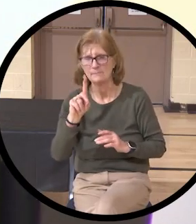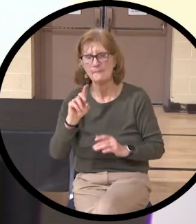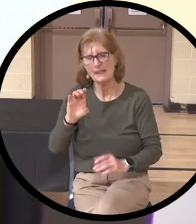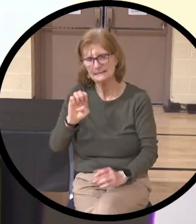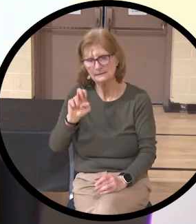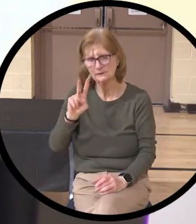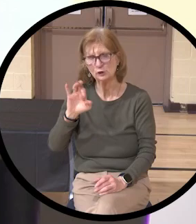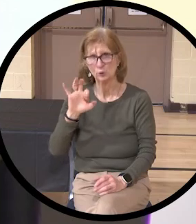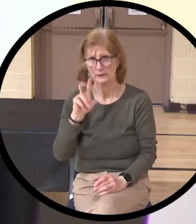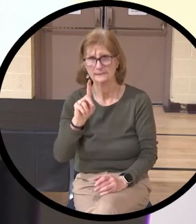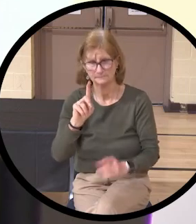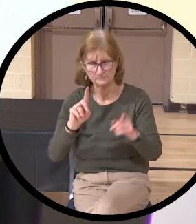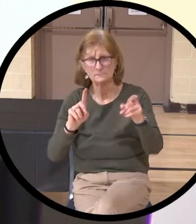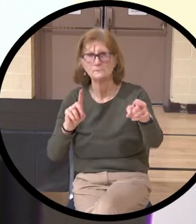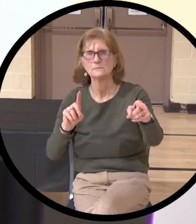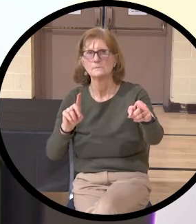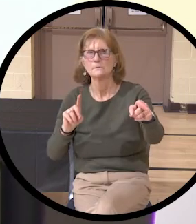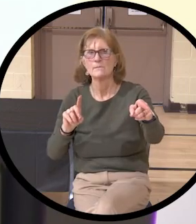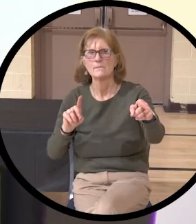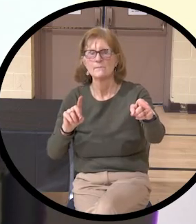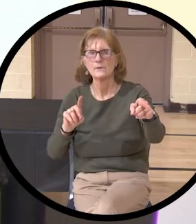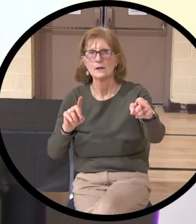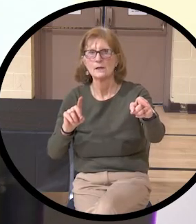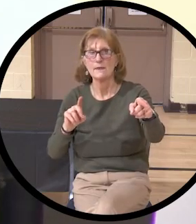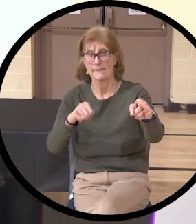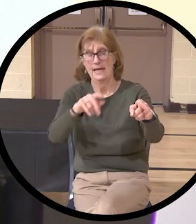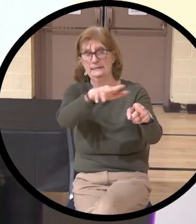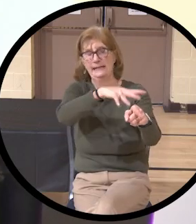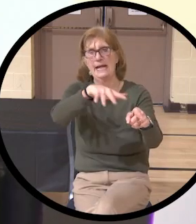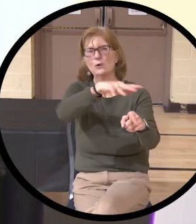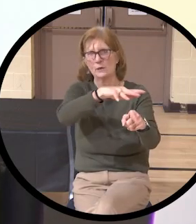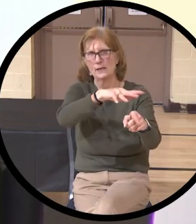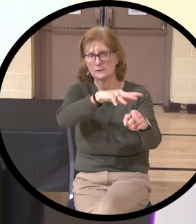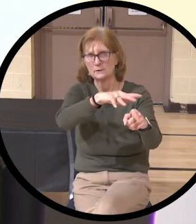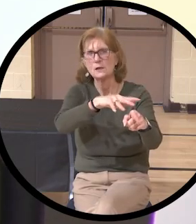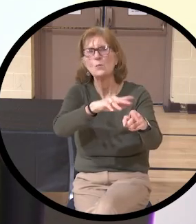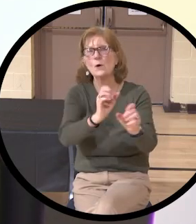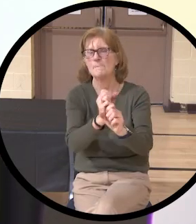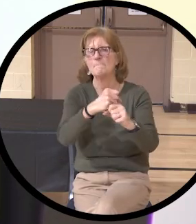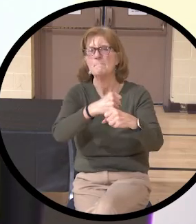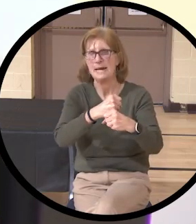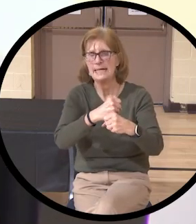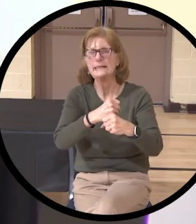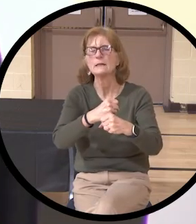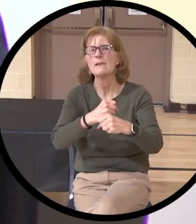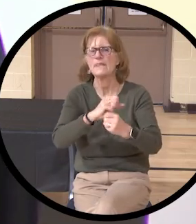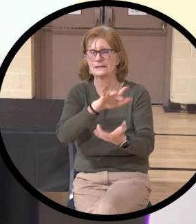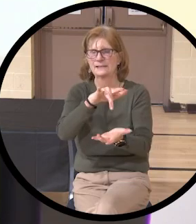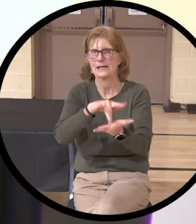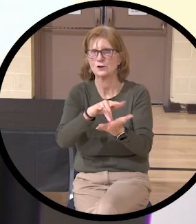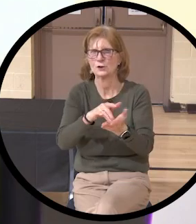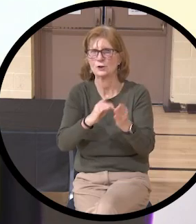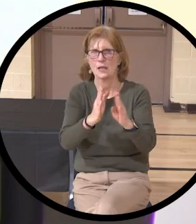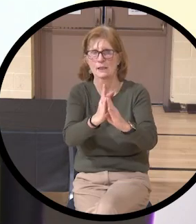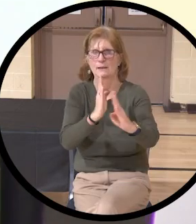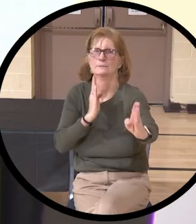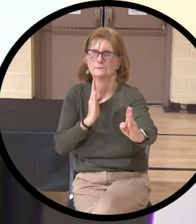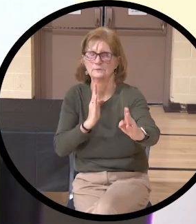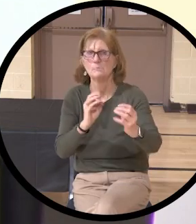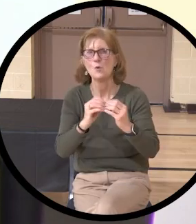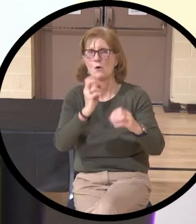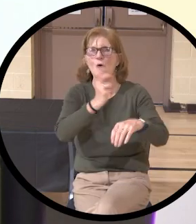at the walkthrough was it would kind of harden the center line like a pedestrian refuge island does, and what that would do